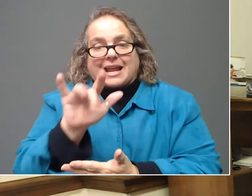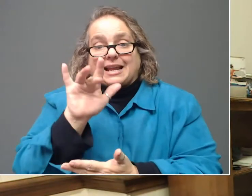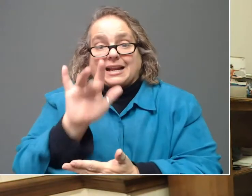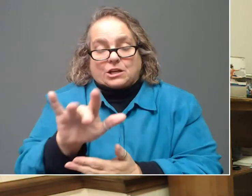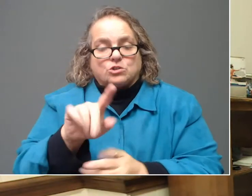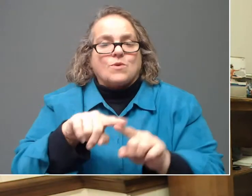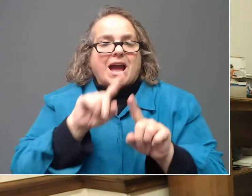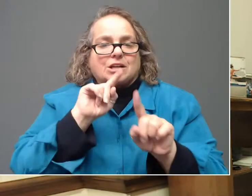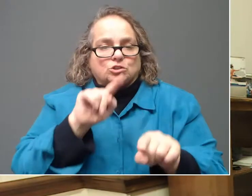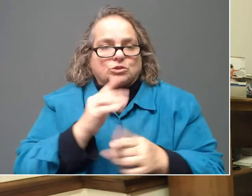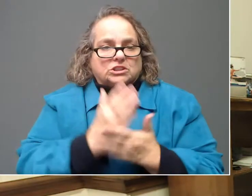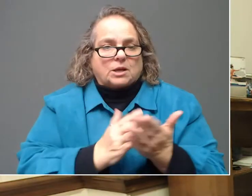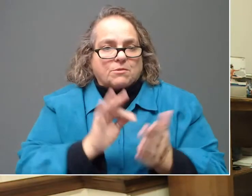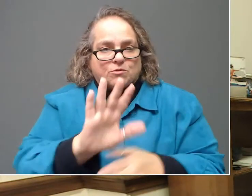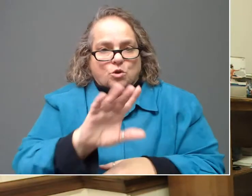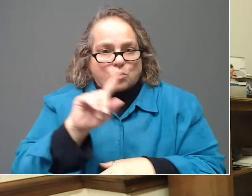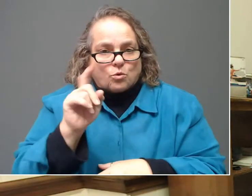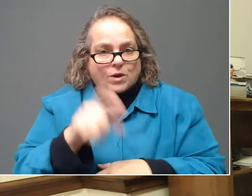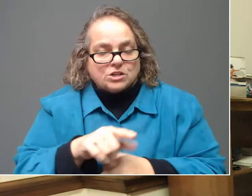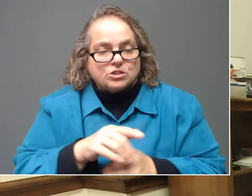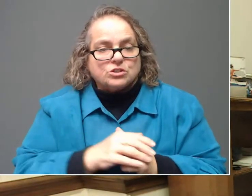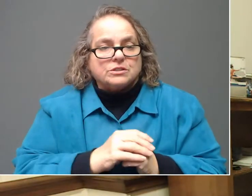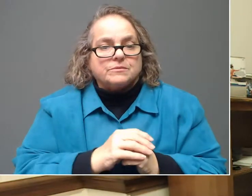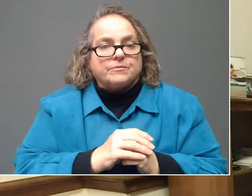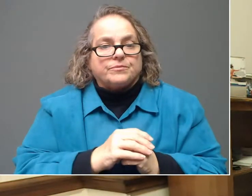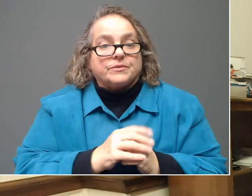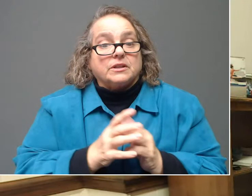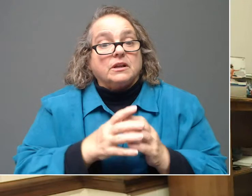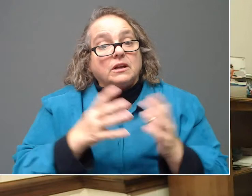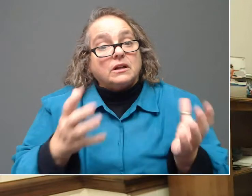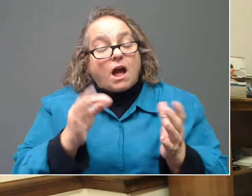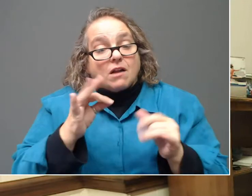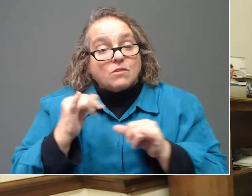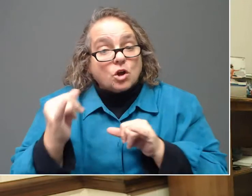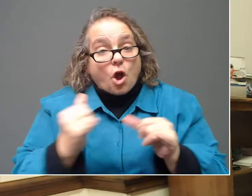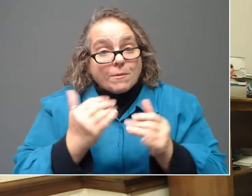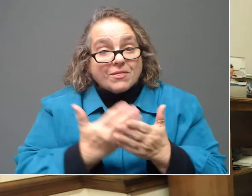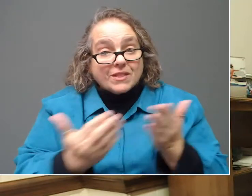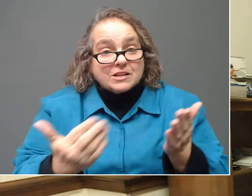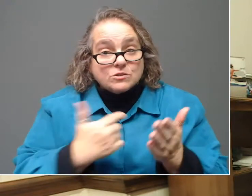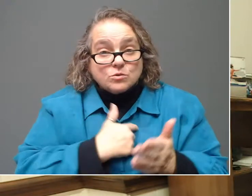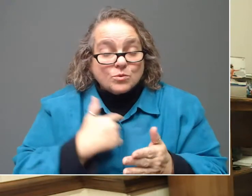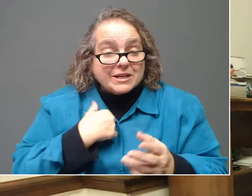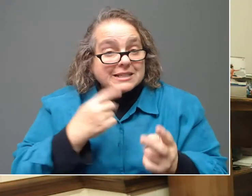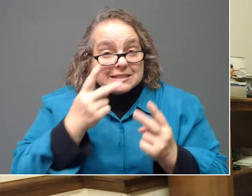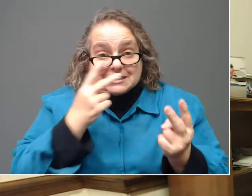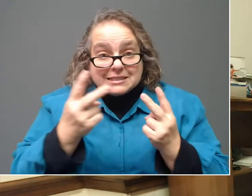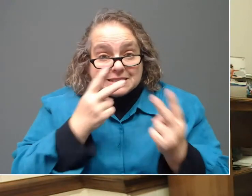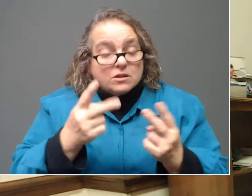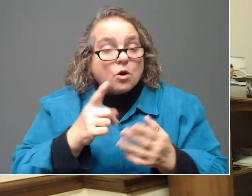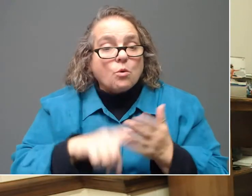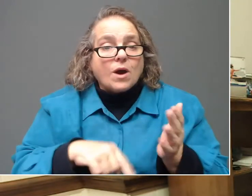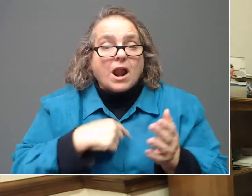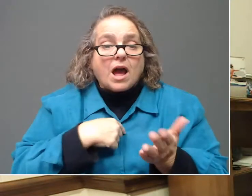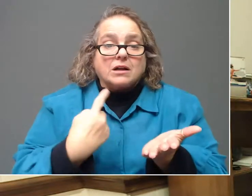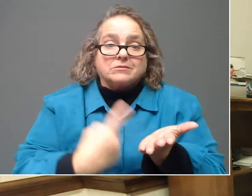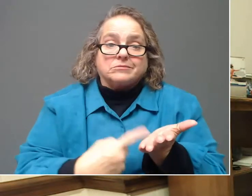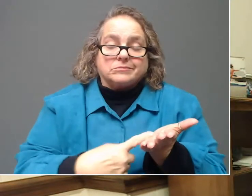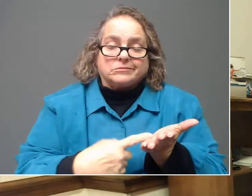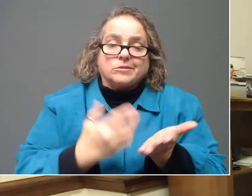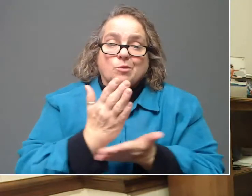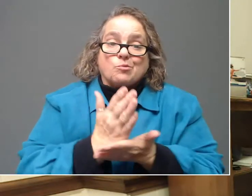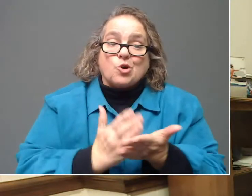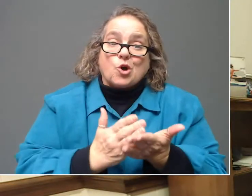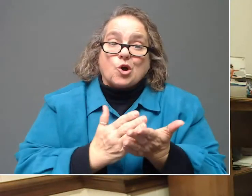those questions. A lot of common themes we are seeing are what I talked partly about on Monday of where you